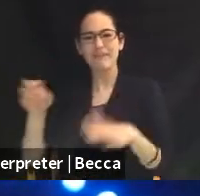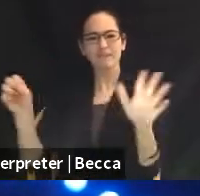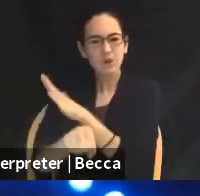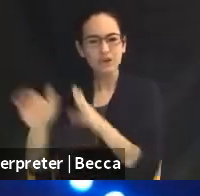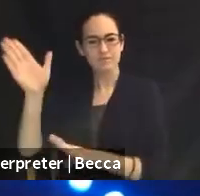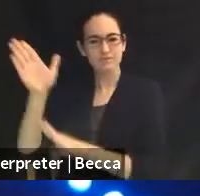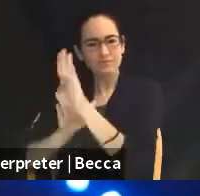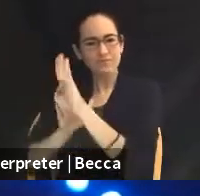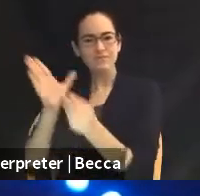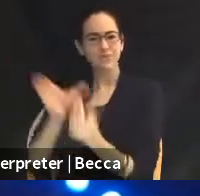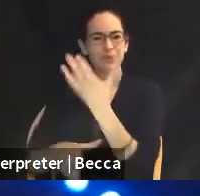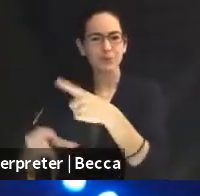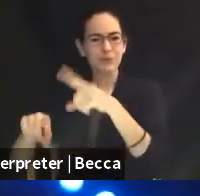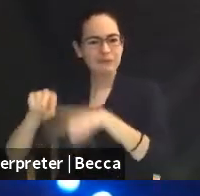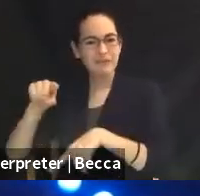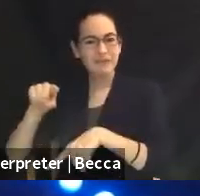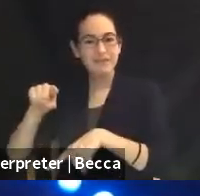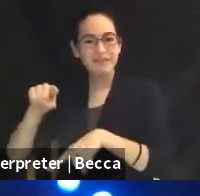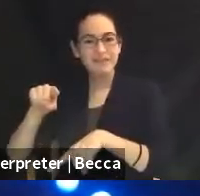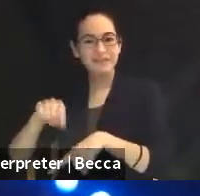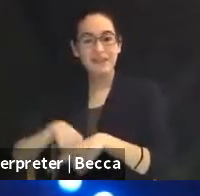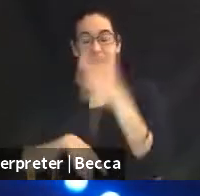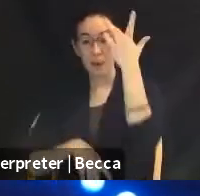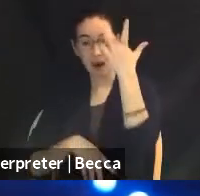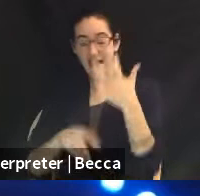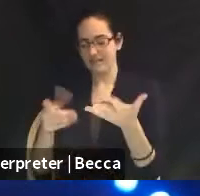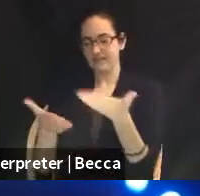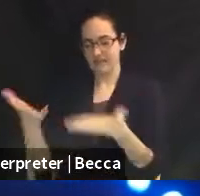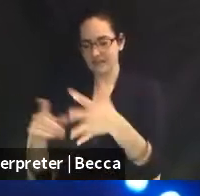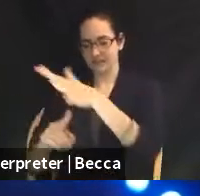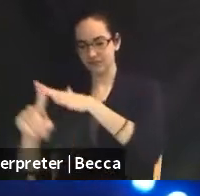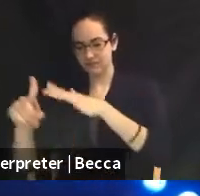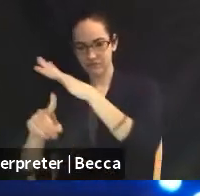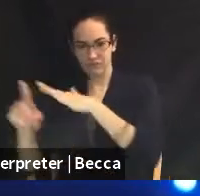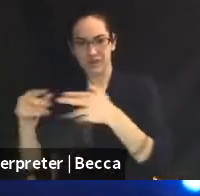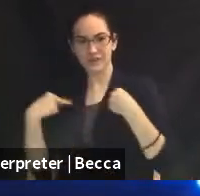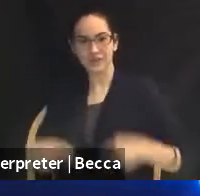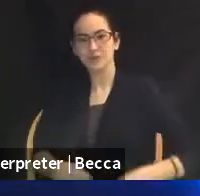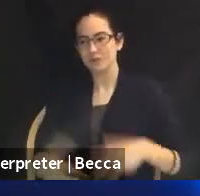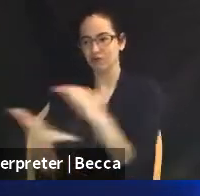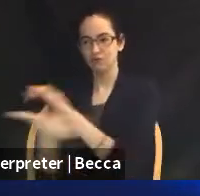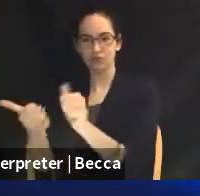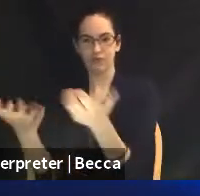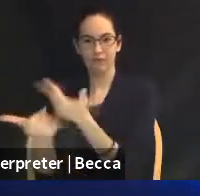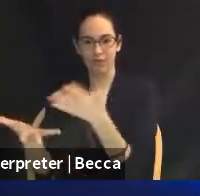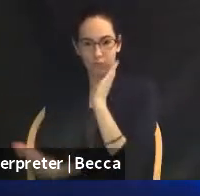to grow because the elements surrounding us as humans is going to destroy whatever you try to build.